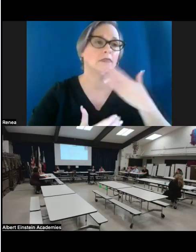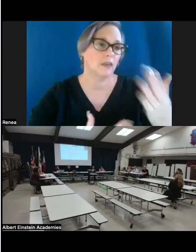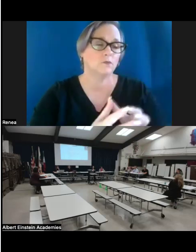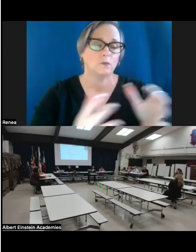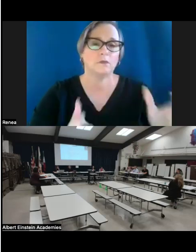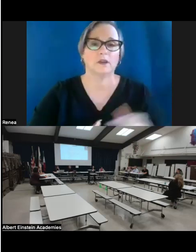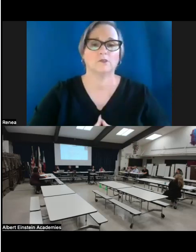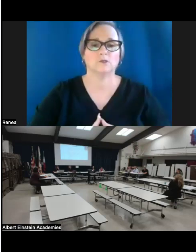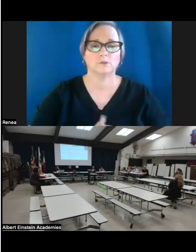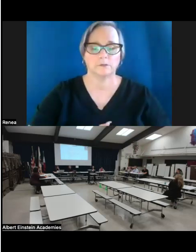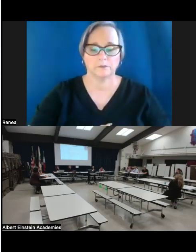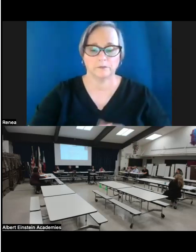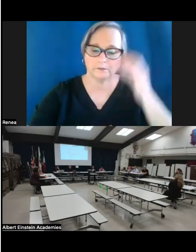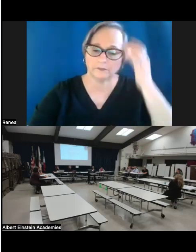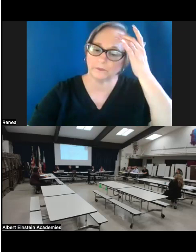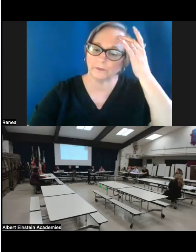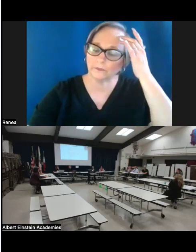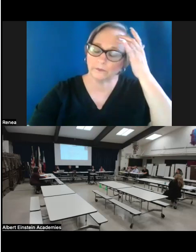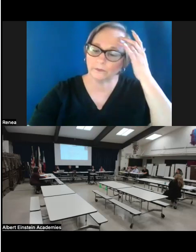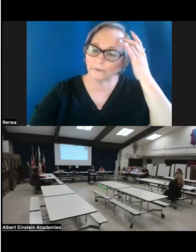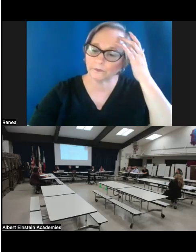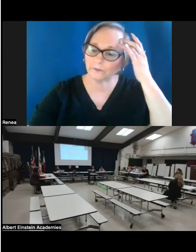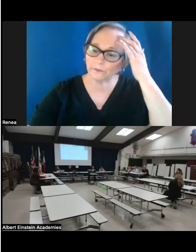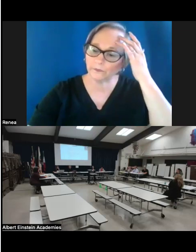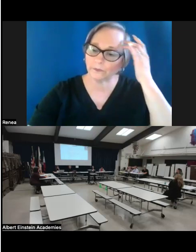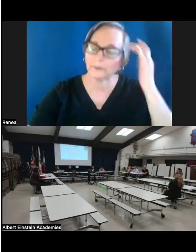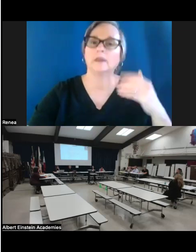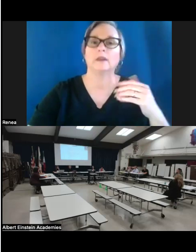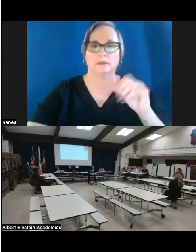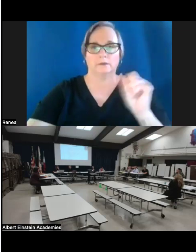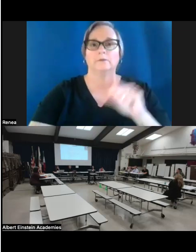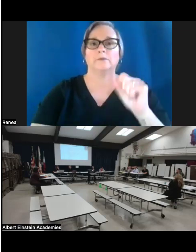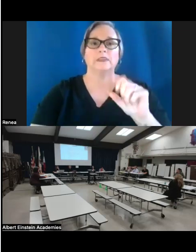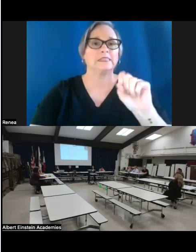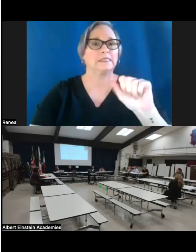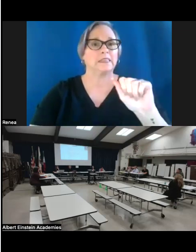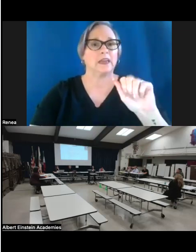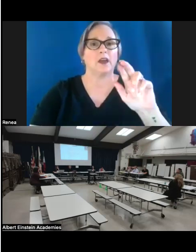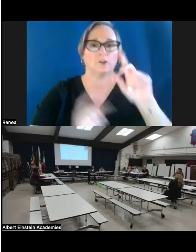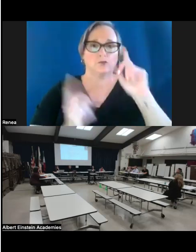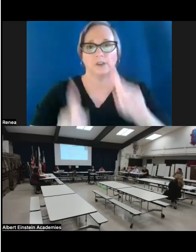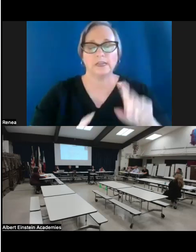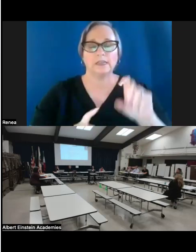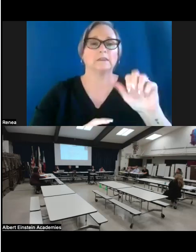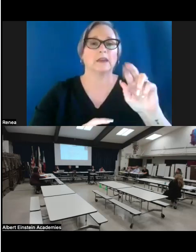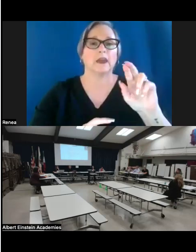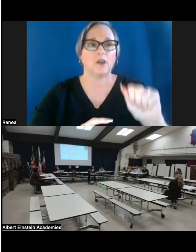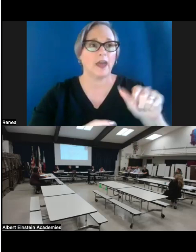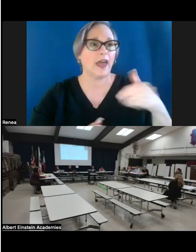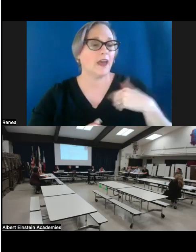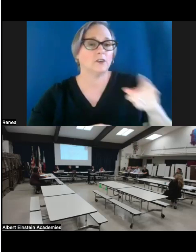Ditto. I mean, Sarah, WR, just so much confidence having you with us and beside us and as a